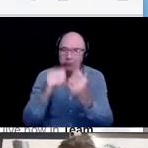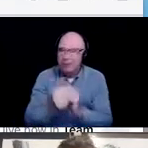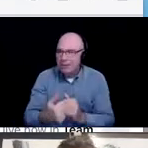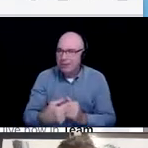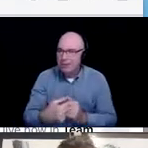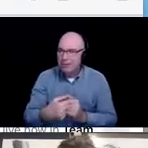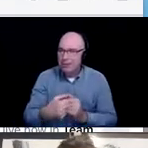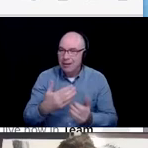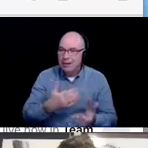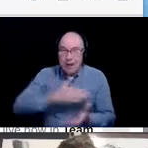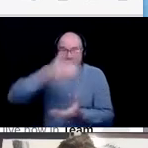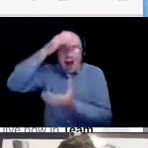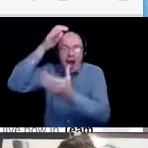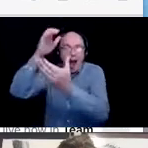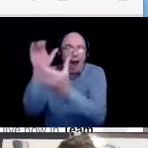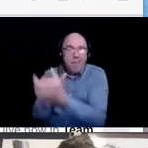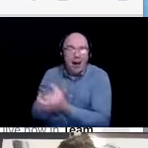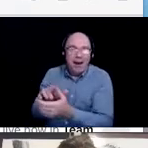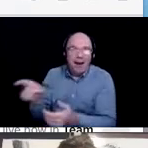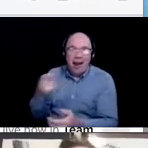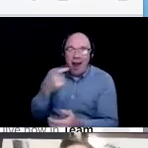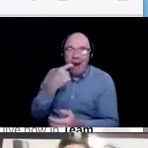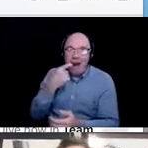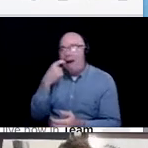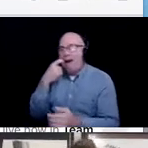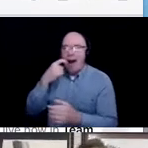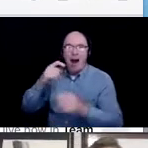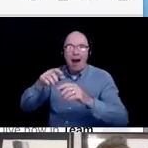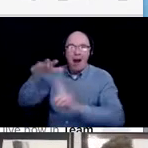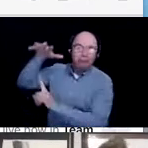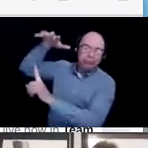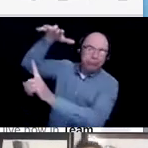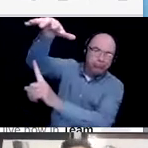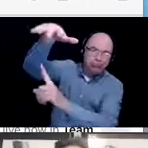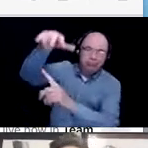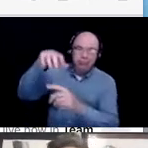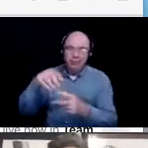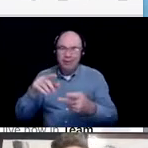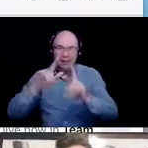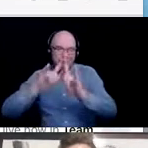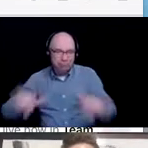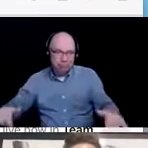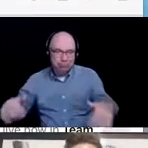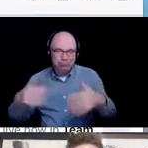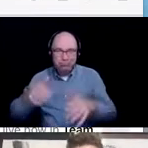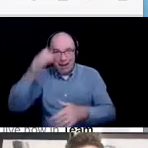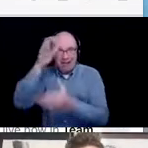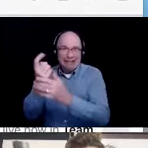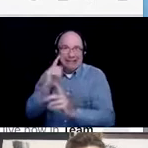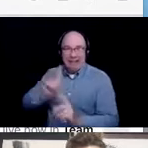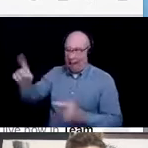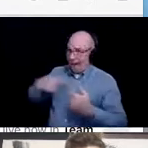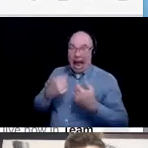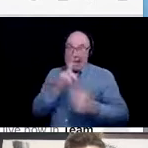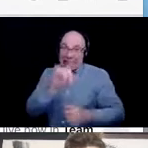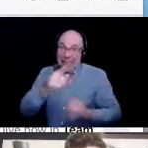got my husband hooked on parasailing, paraflying, paramotoring. He went out there and I tried, you